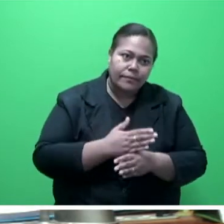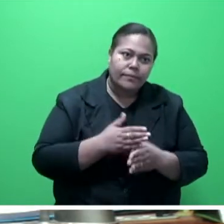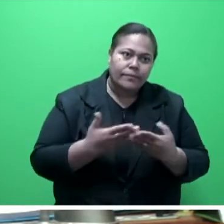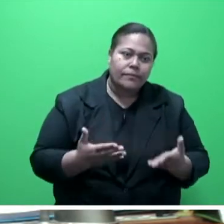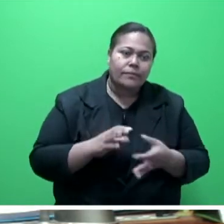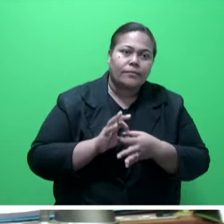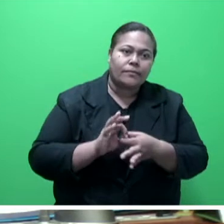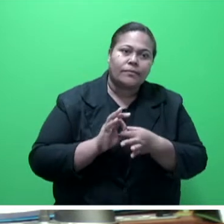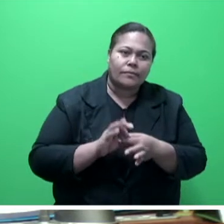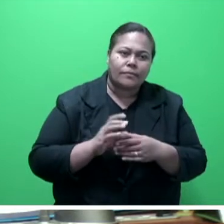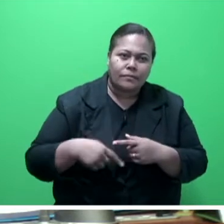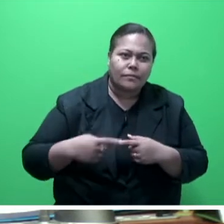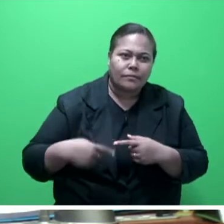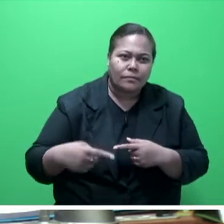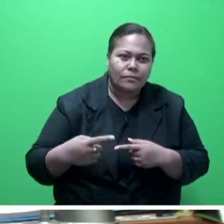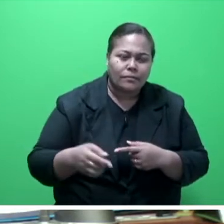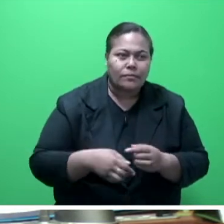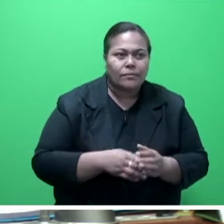diligently and